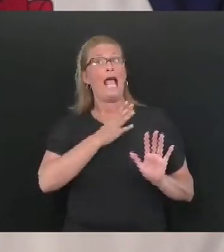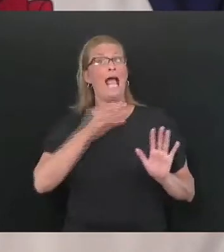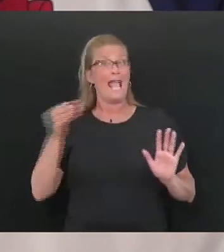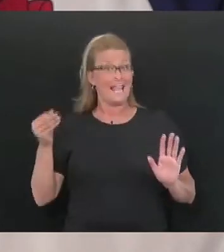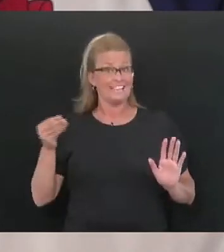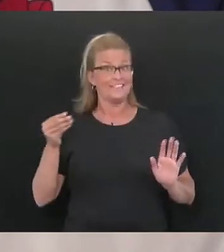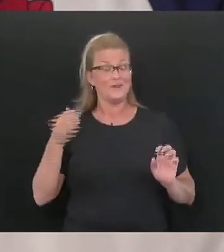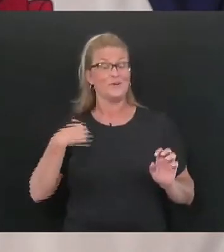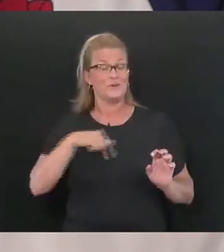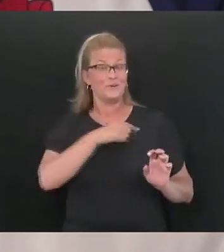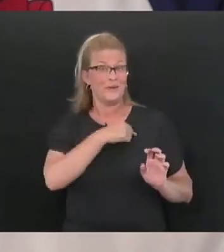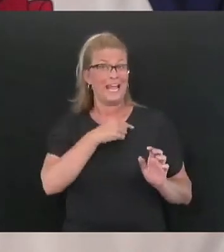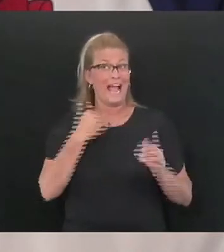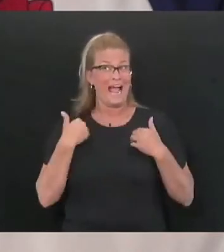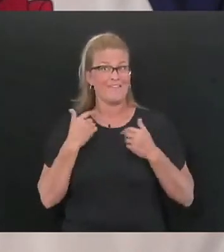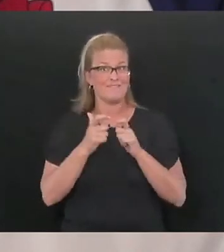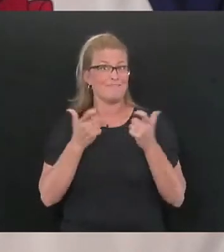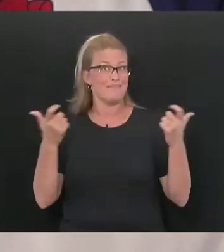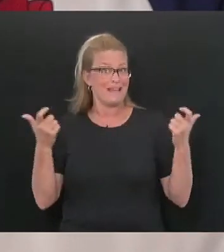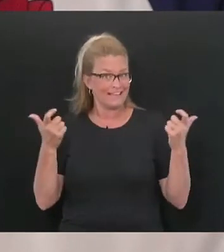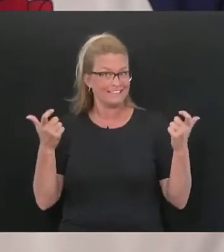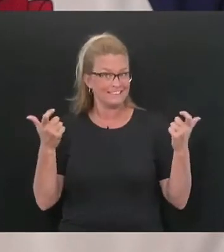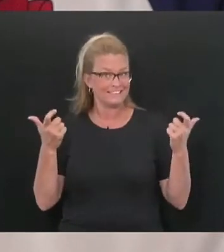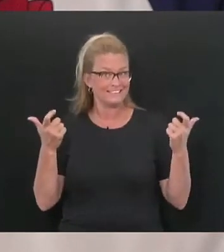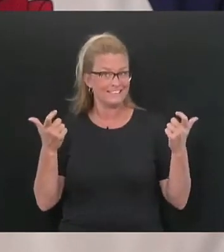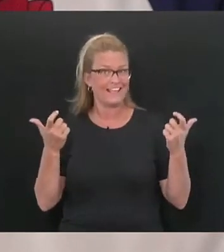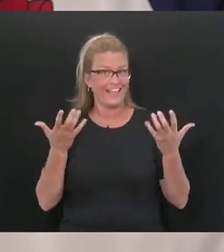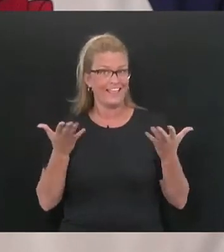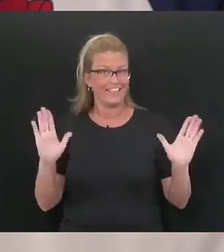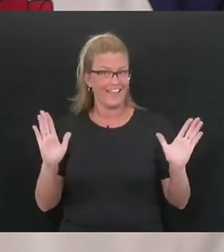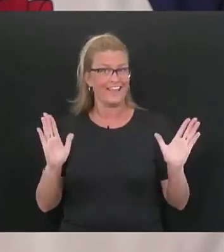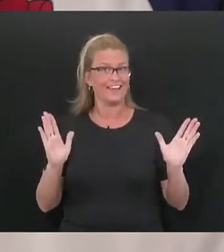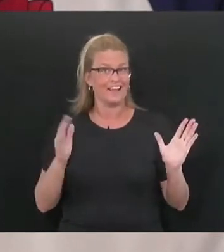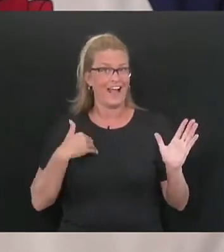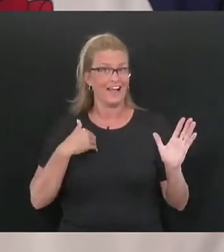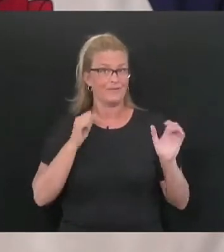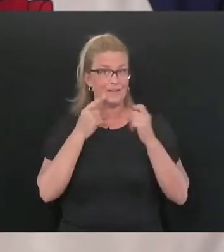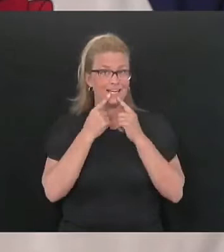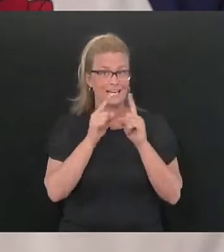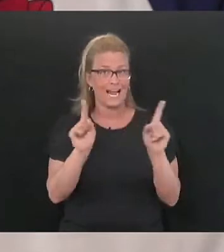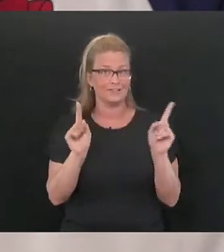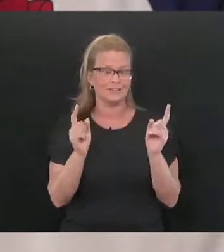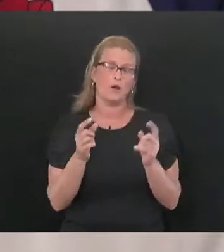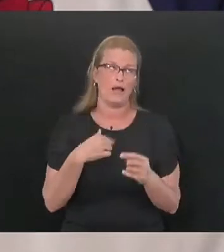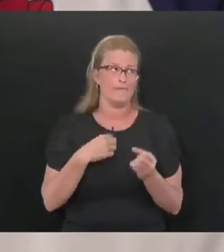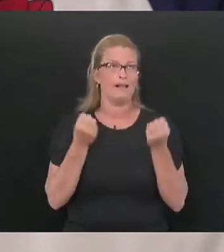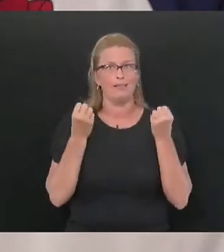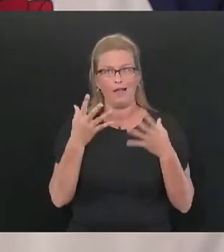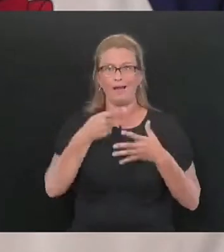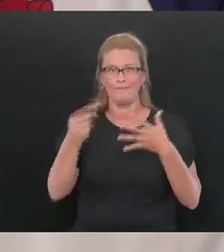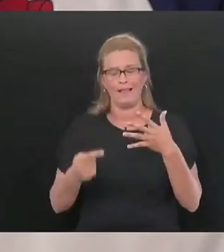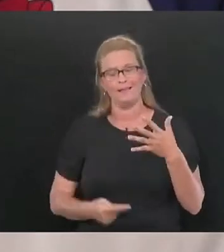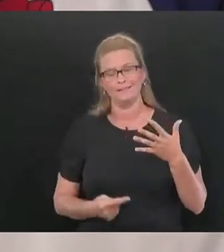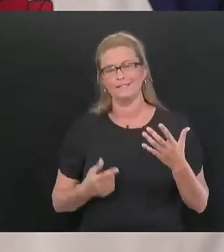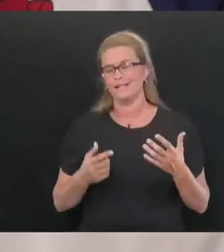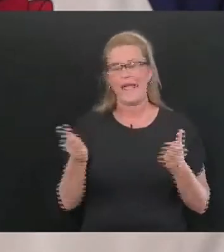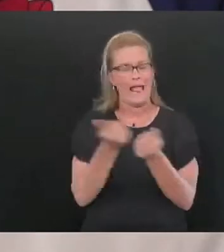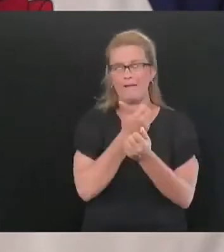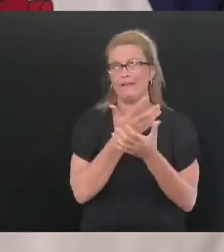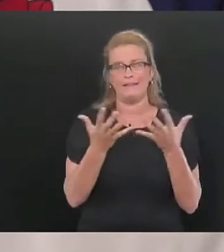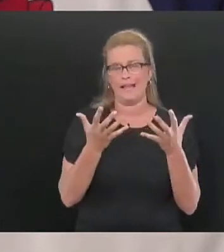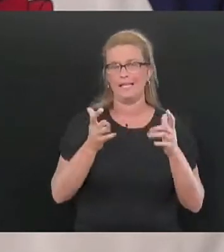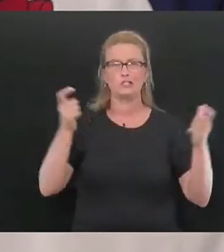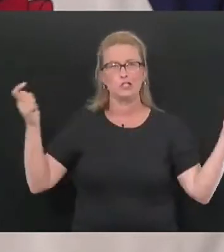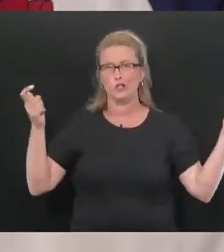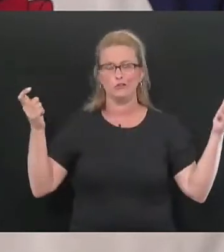biggest thing that I have to announce today, well, there's lots of, the whole thing is